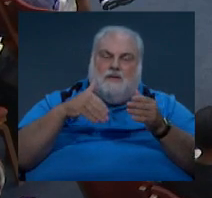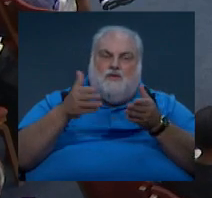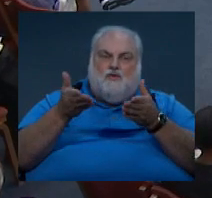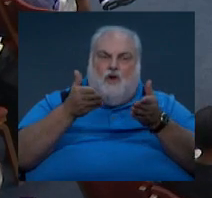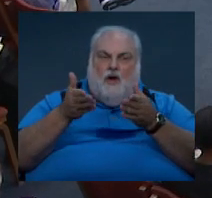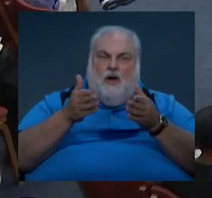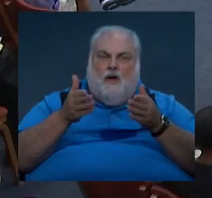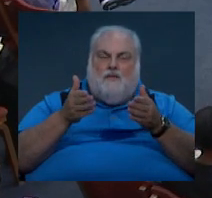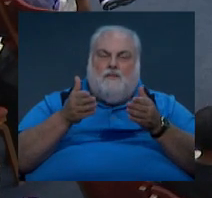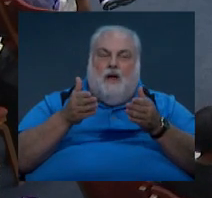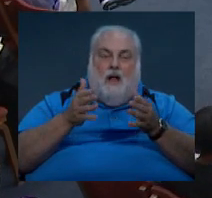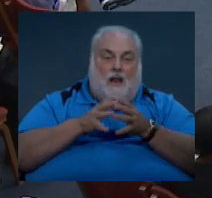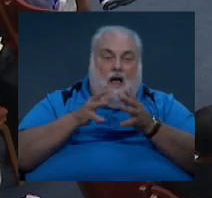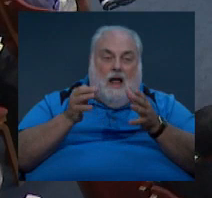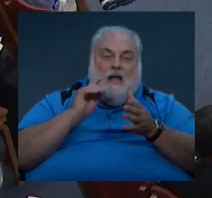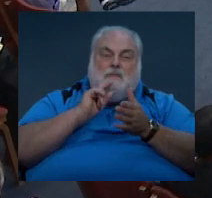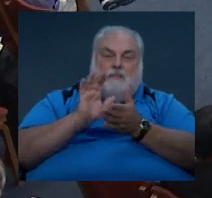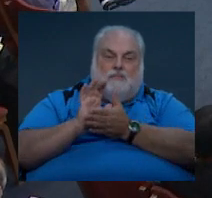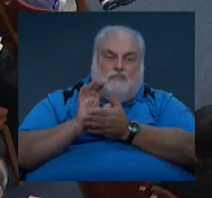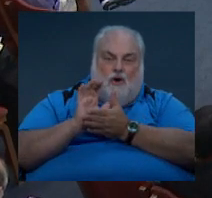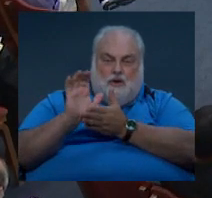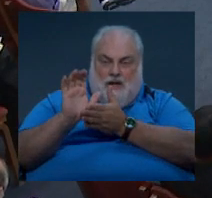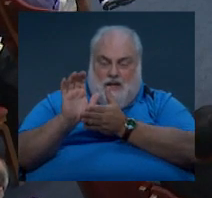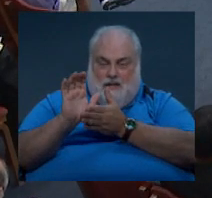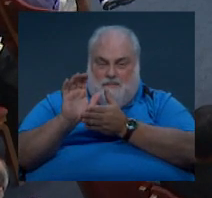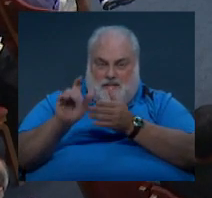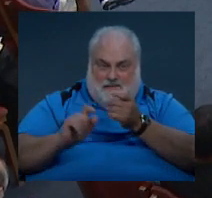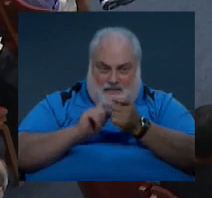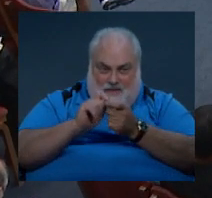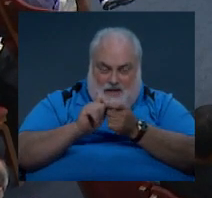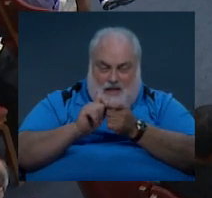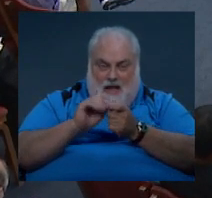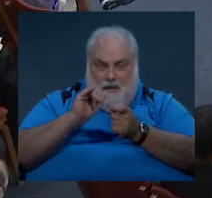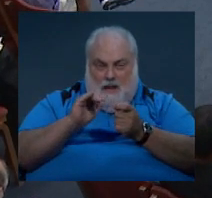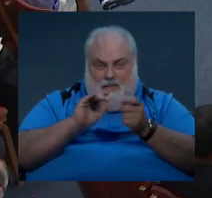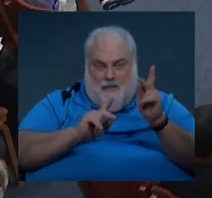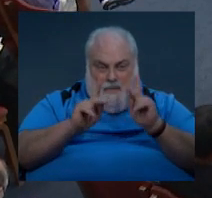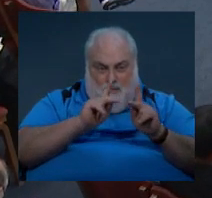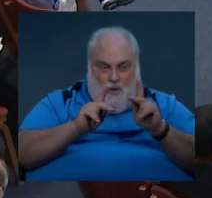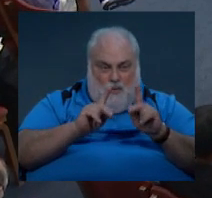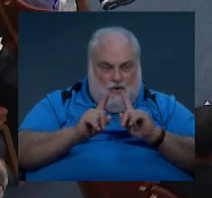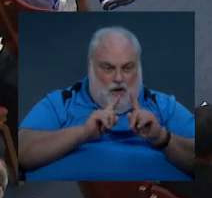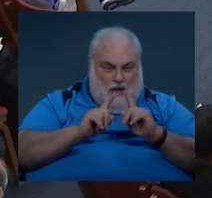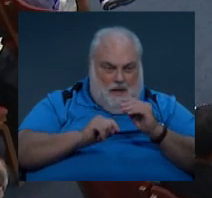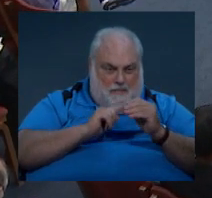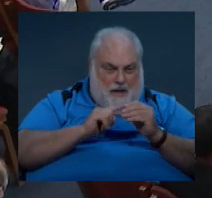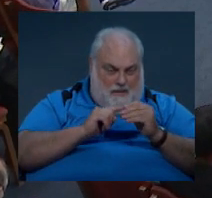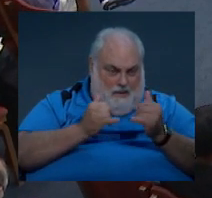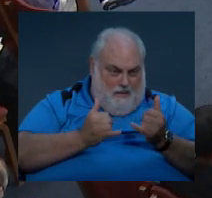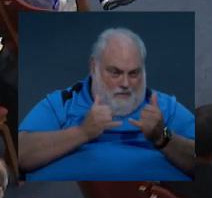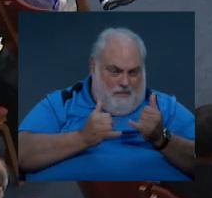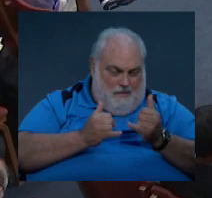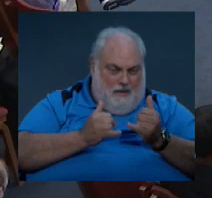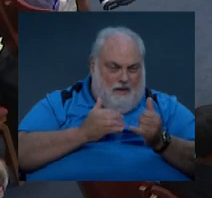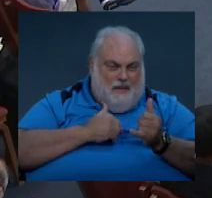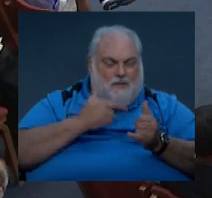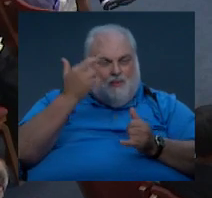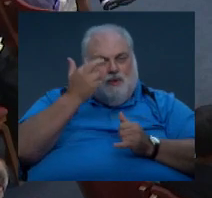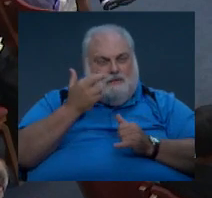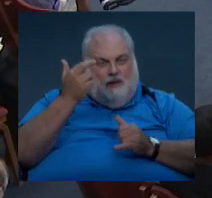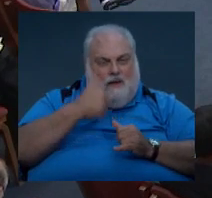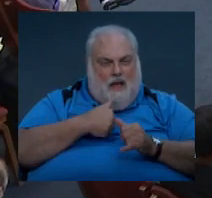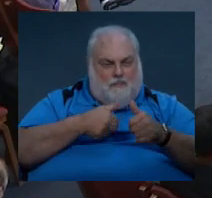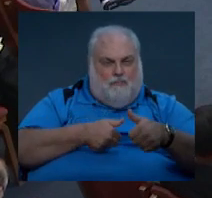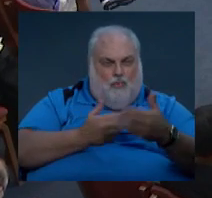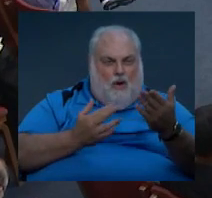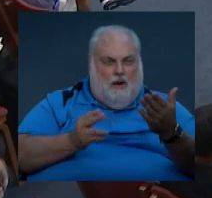because a lot of them have been marginalized to a certain extent by the very people that we're talking about right now. So that was my rationale for